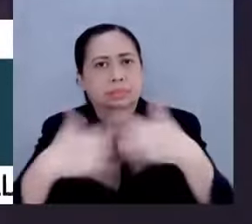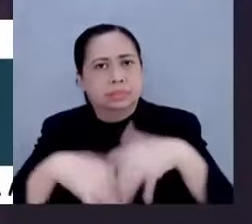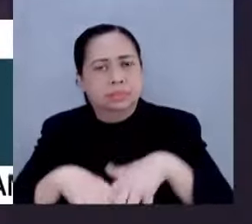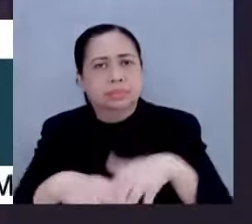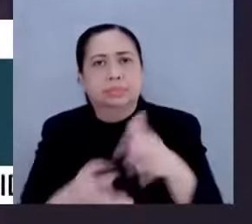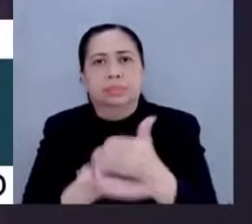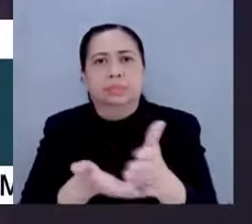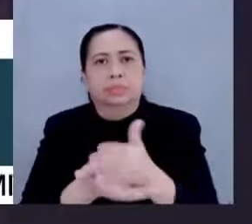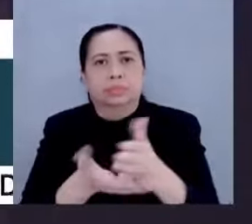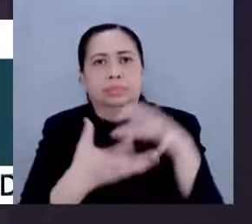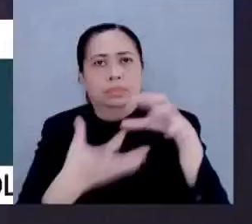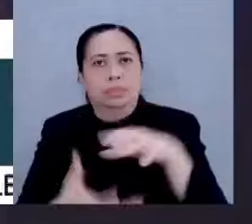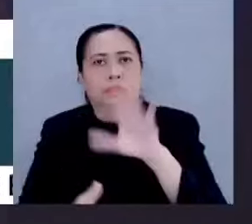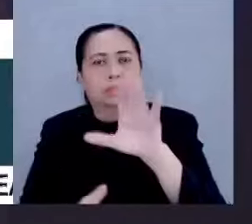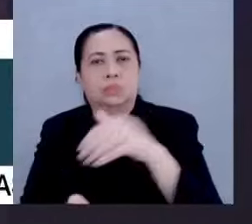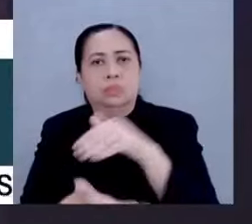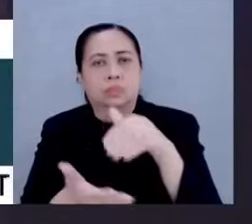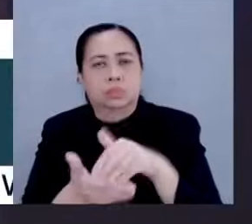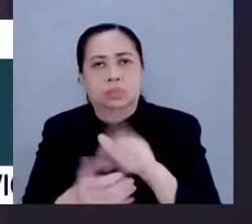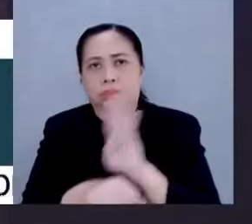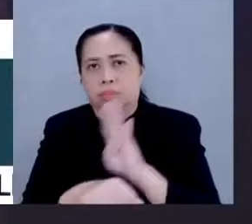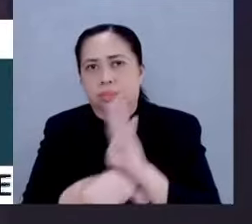prosperity into your core business goals.